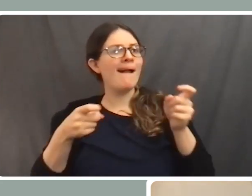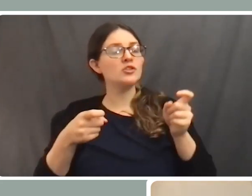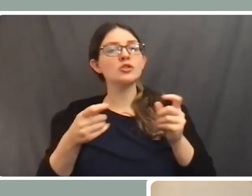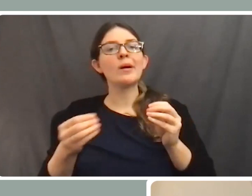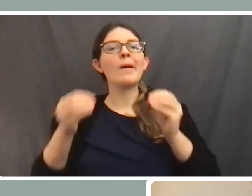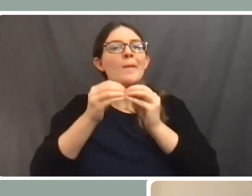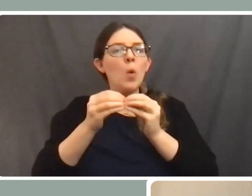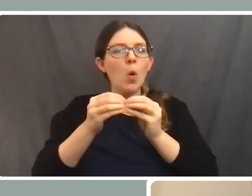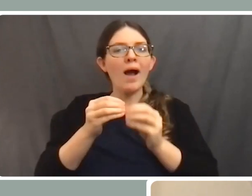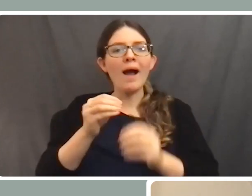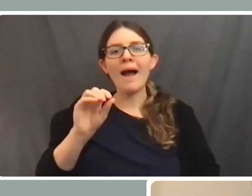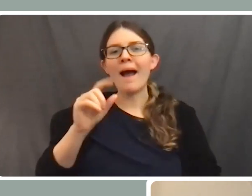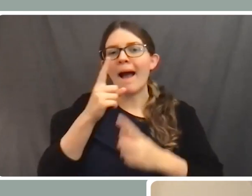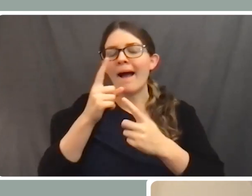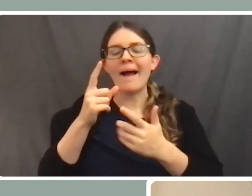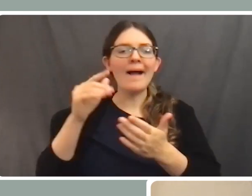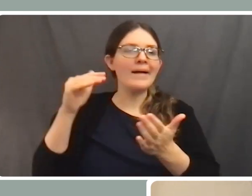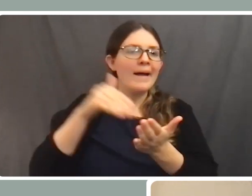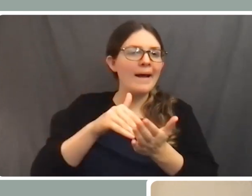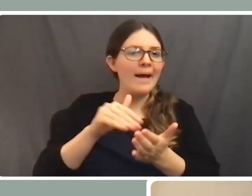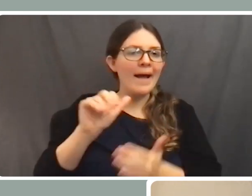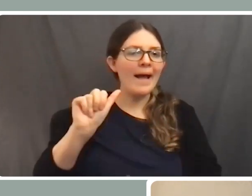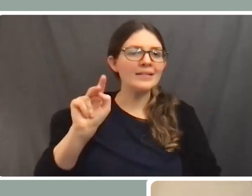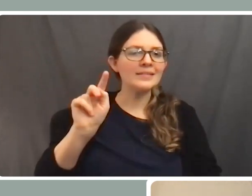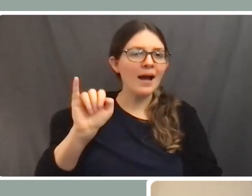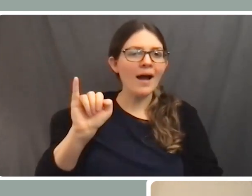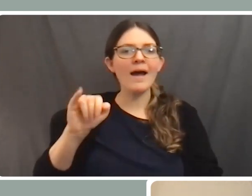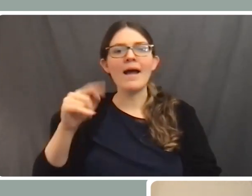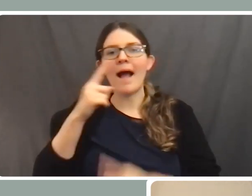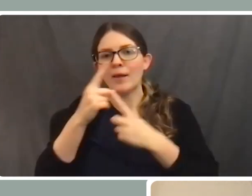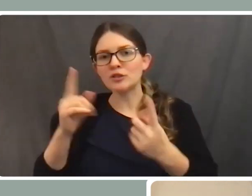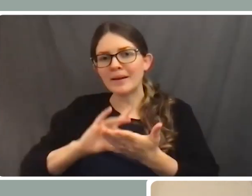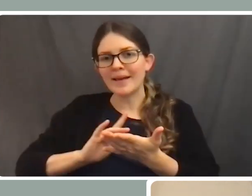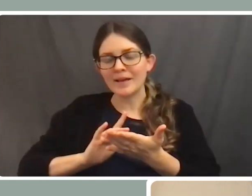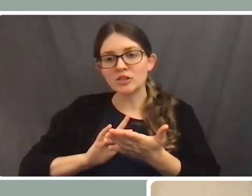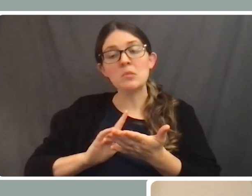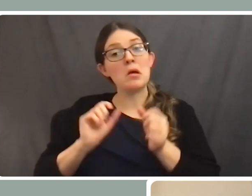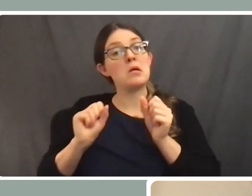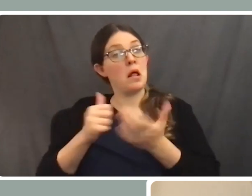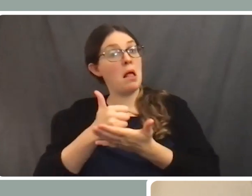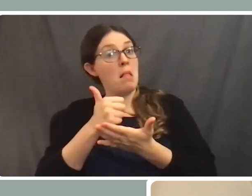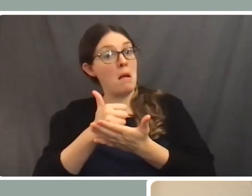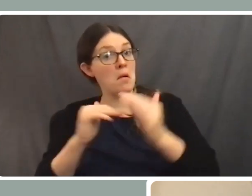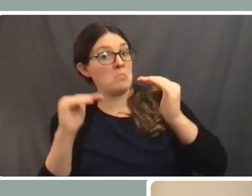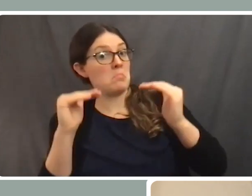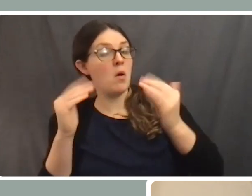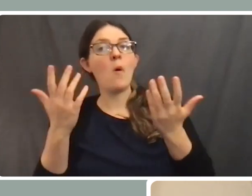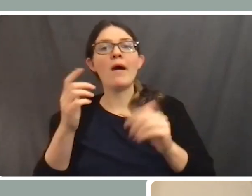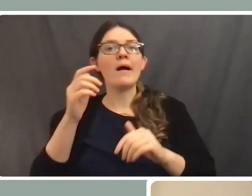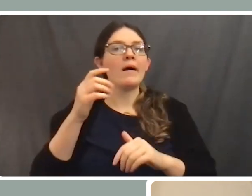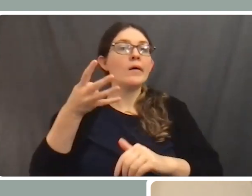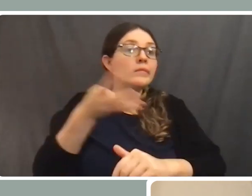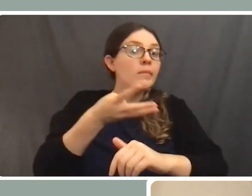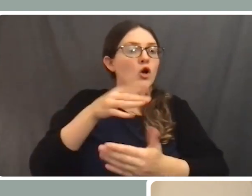anti-allergy medications or slowing down the infusion or something like that. So having, something on